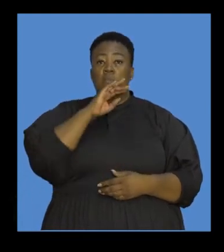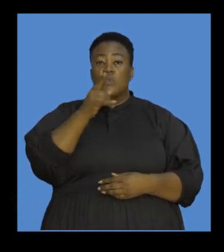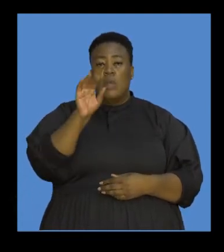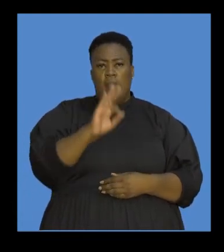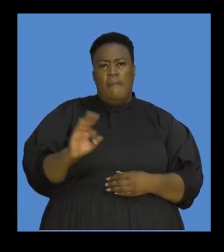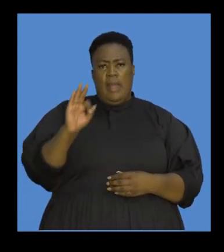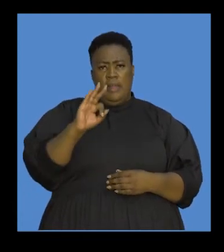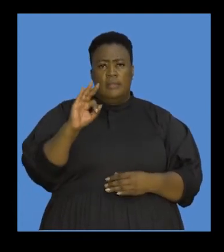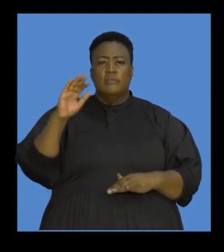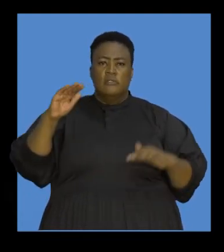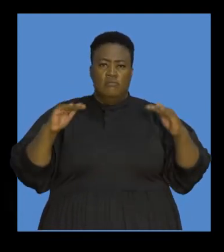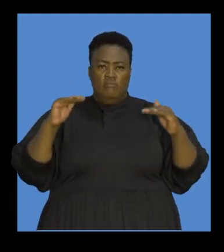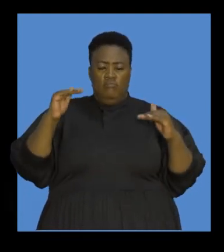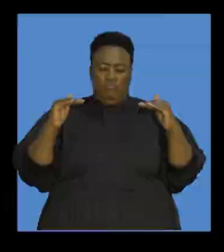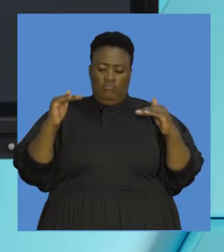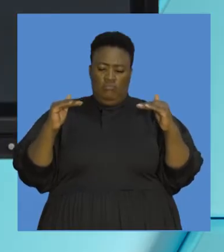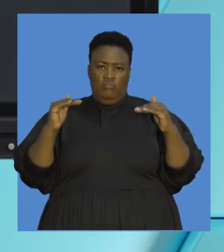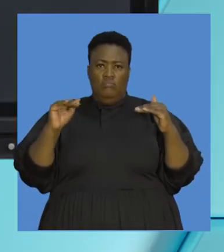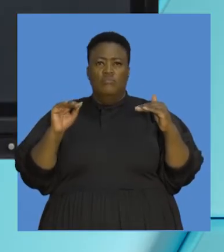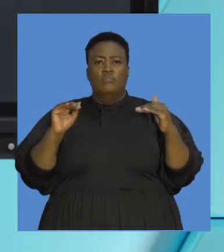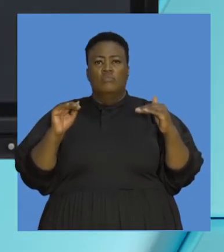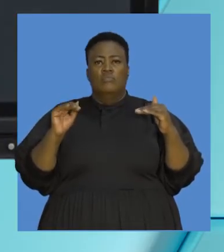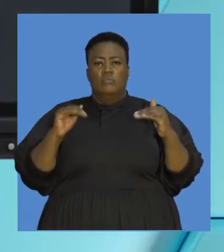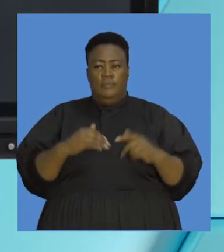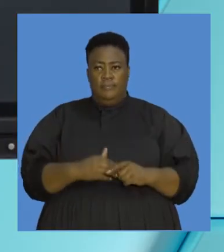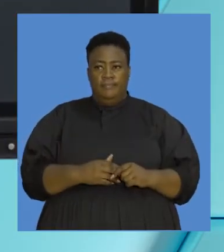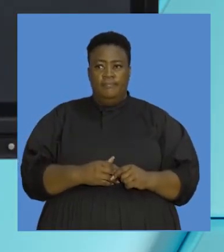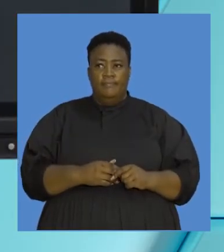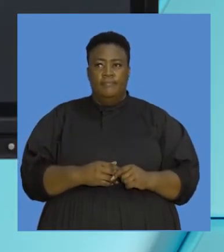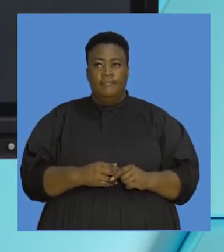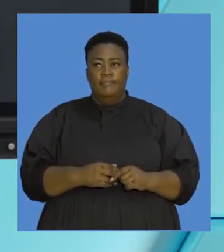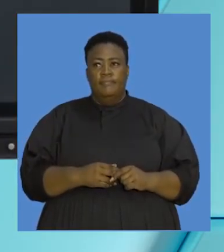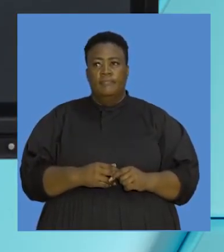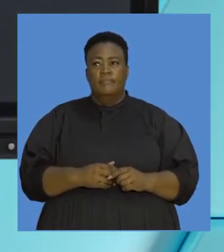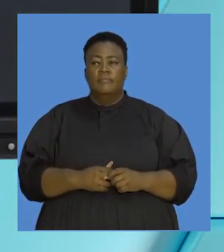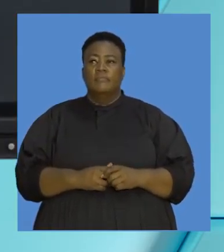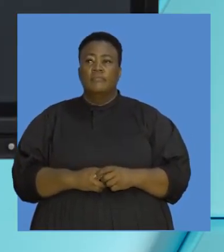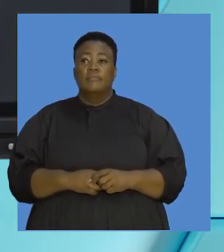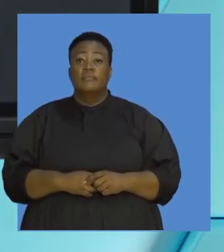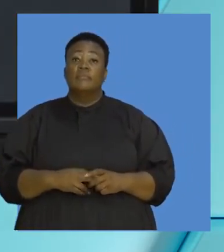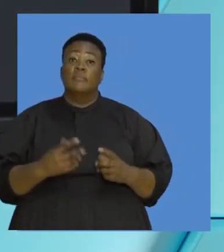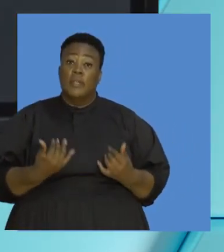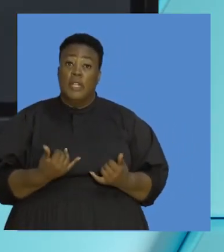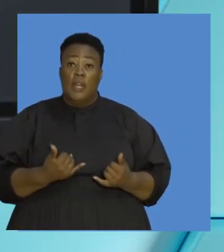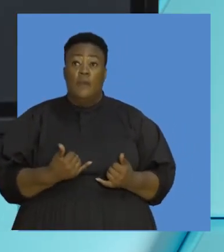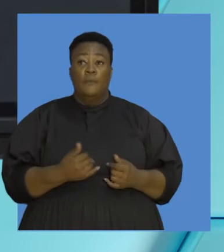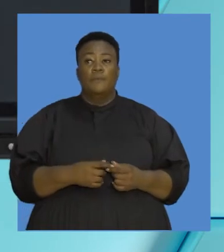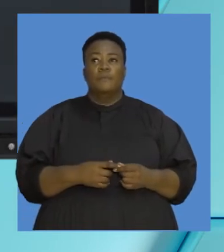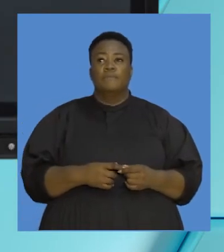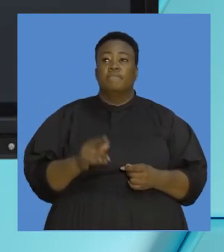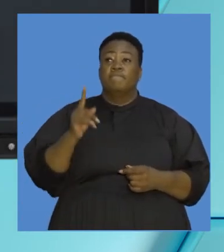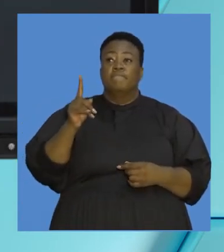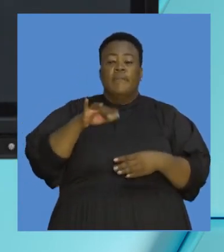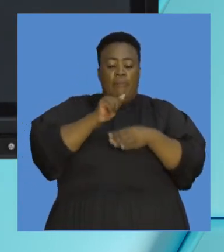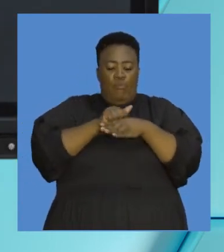forces. Constant speed, balanced forces. We're happy with that. Okay, next one. Now,